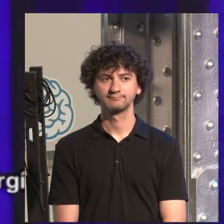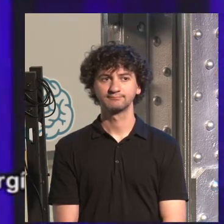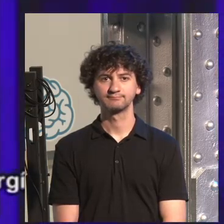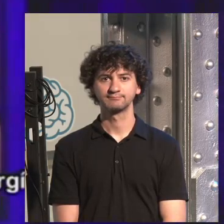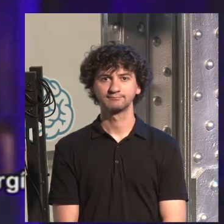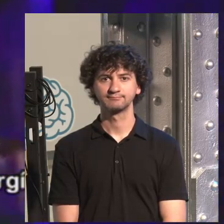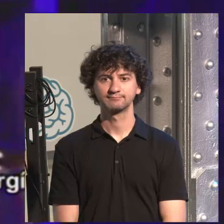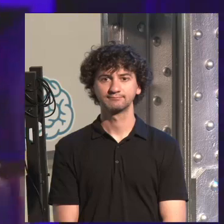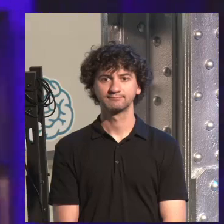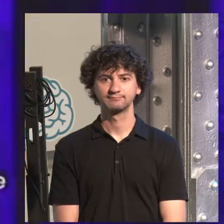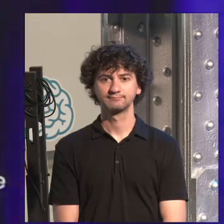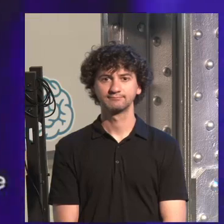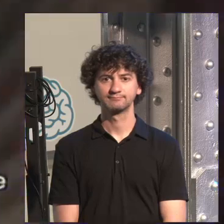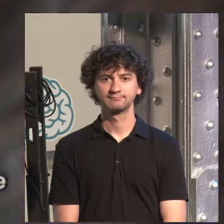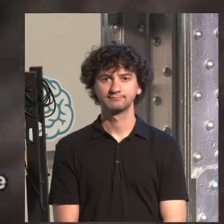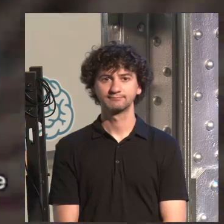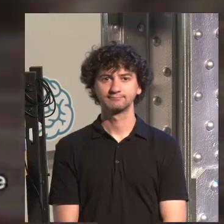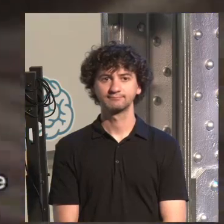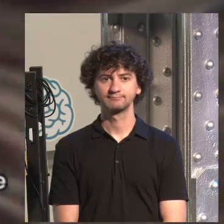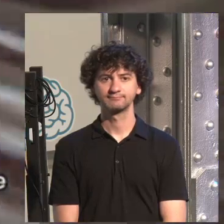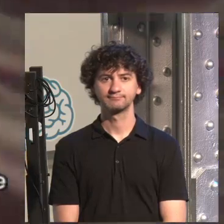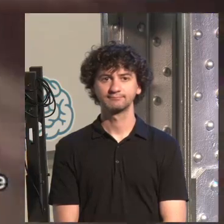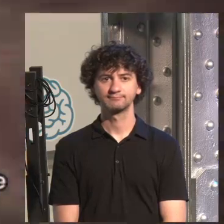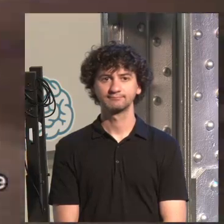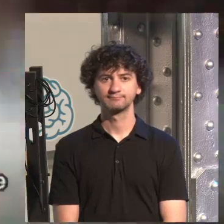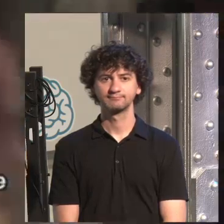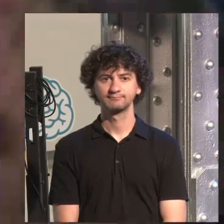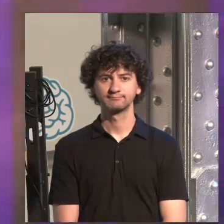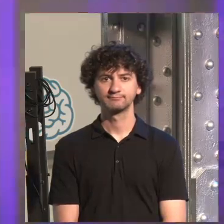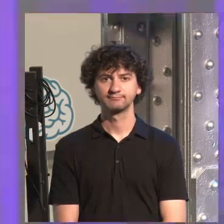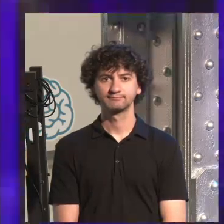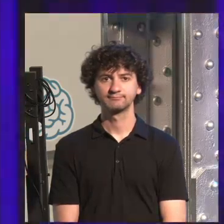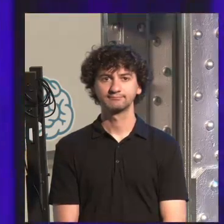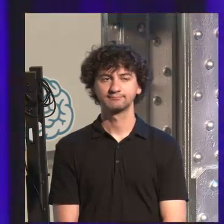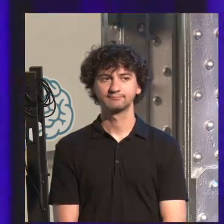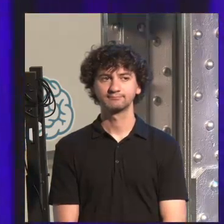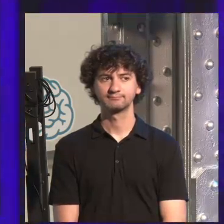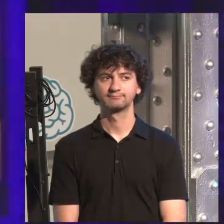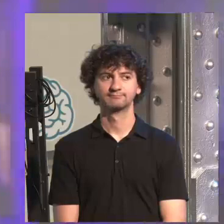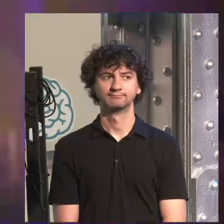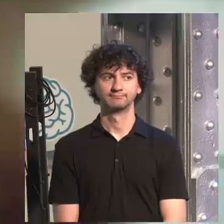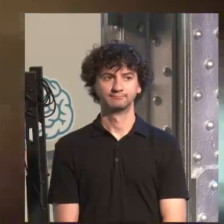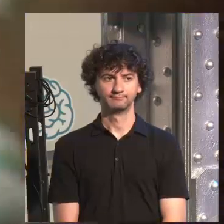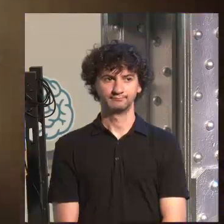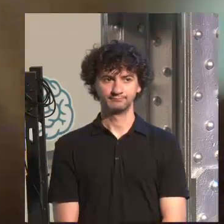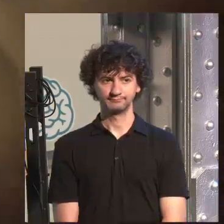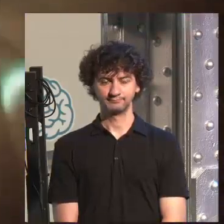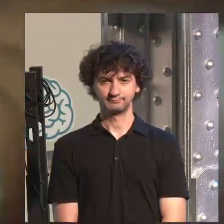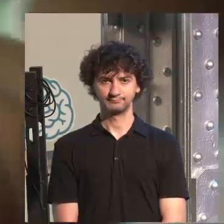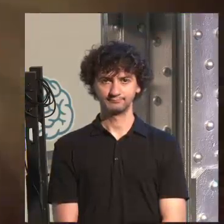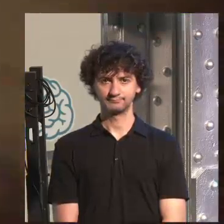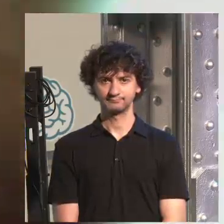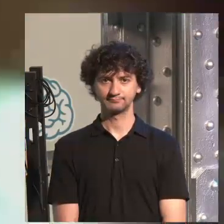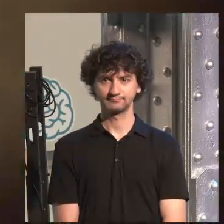Information in the form of energy streams in simultaneously through all of our sensory systems in the form of